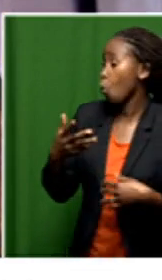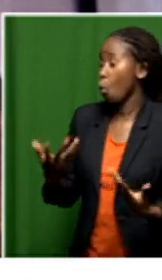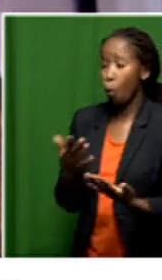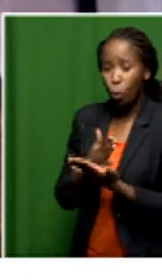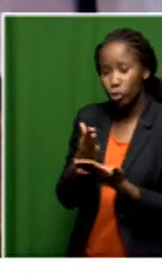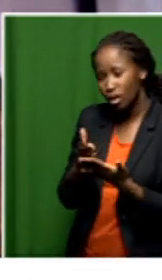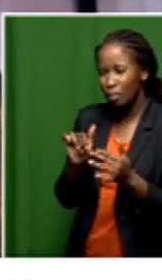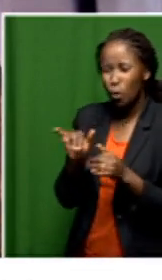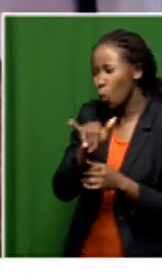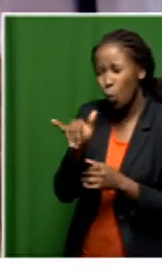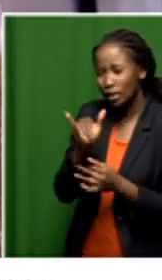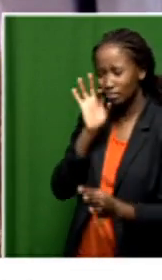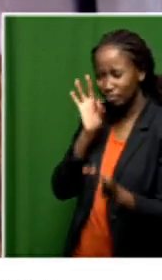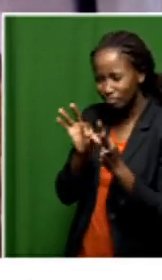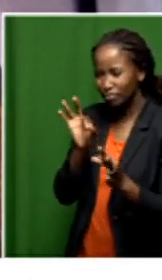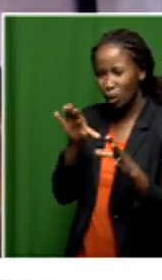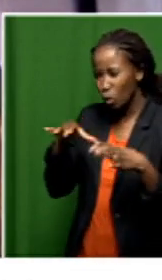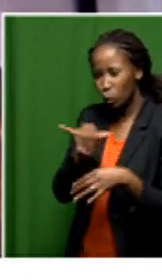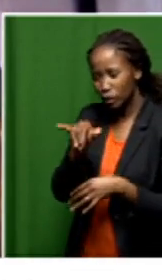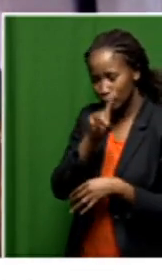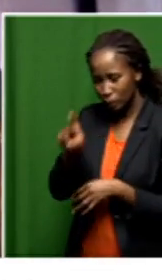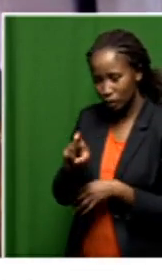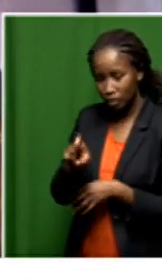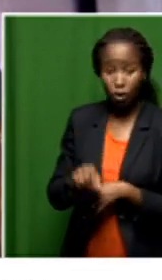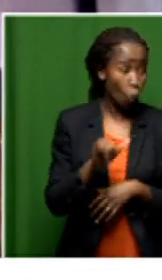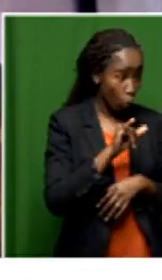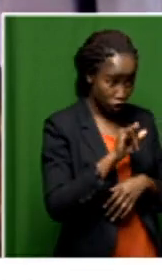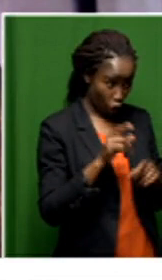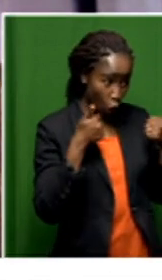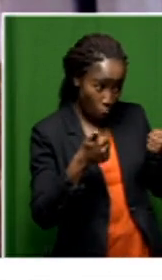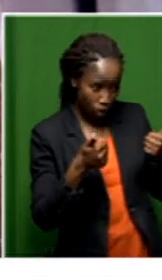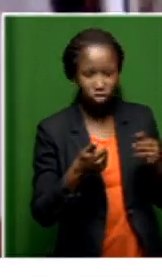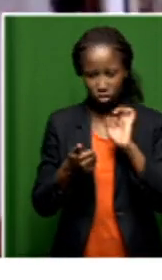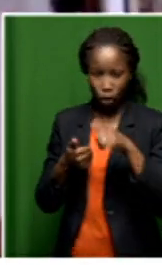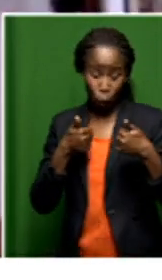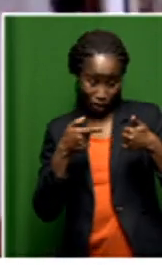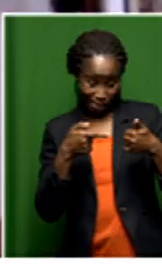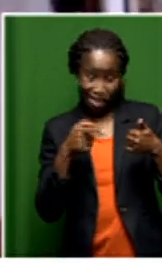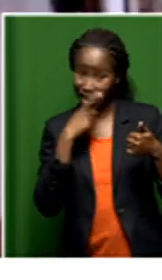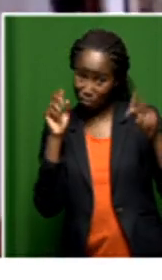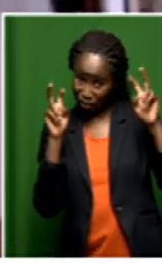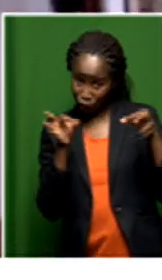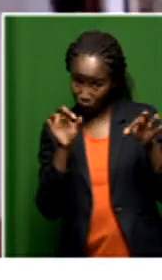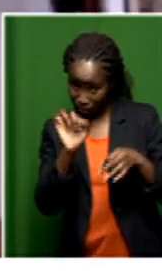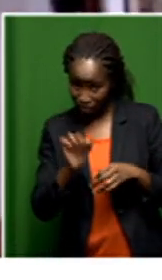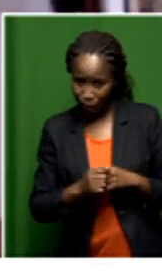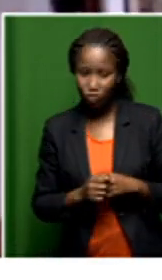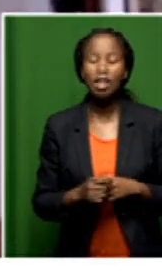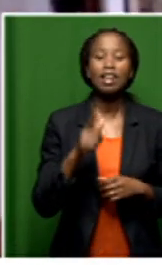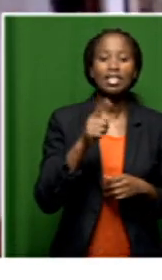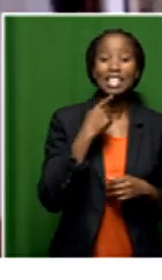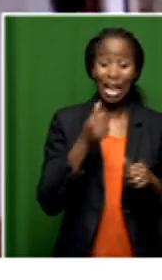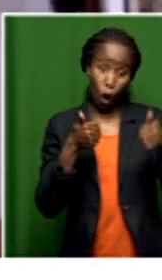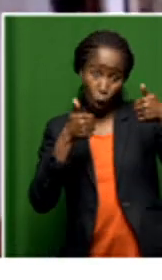looking? Which one? Good? Good, yeah. I guess both. I feel like Good for me